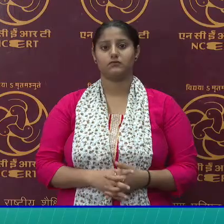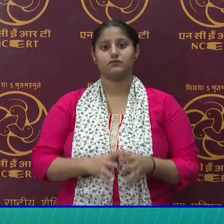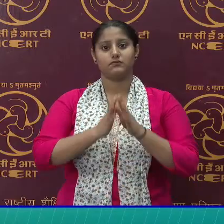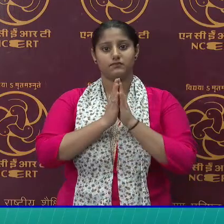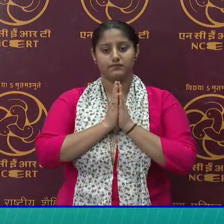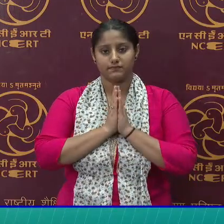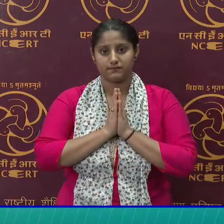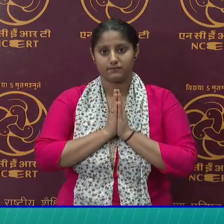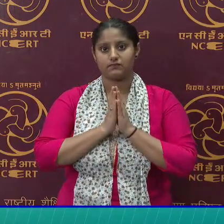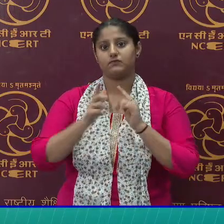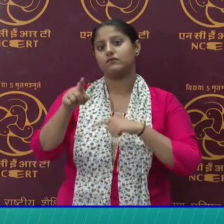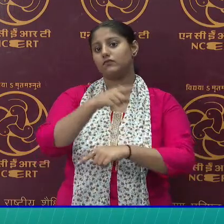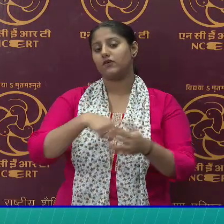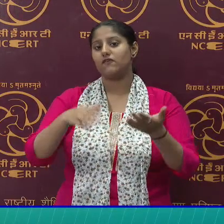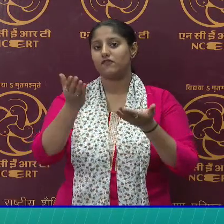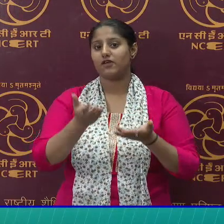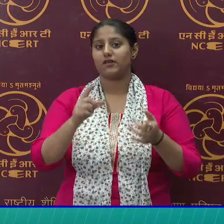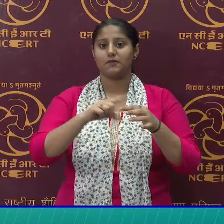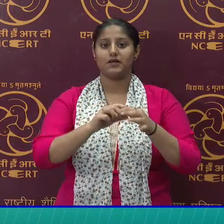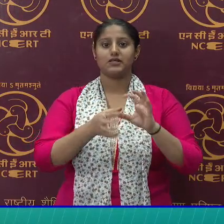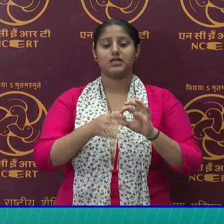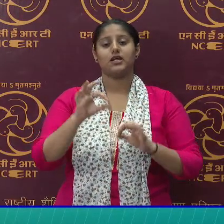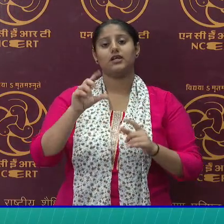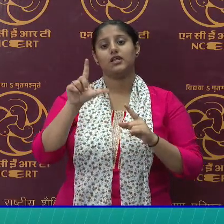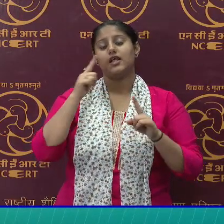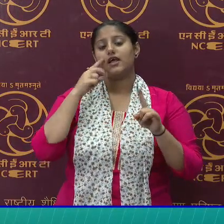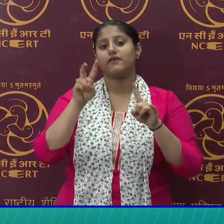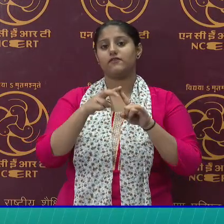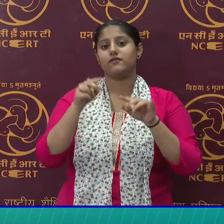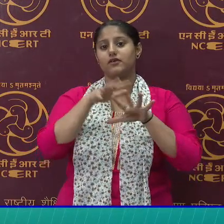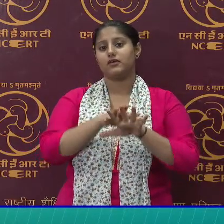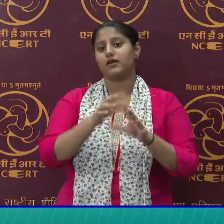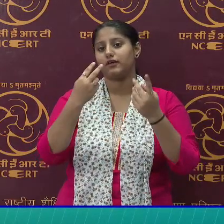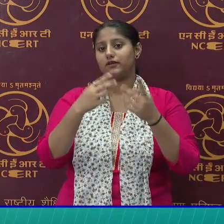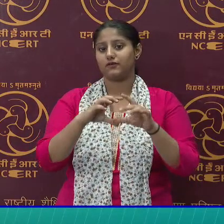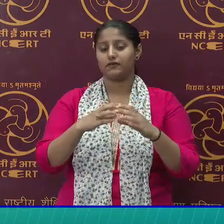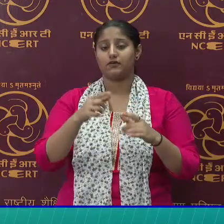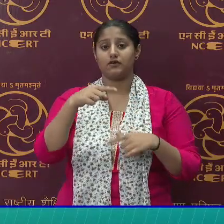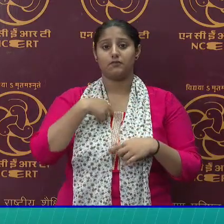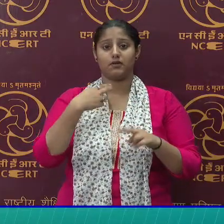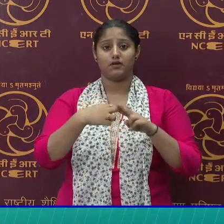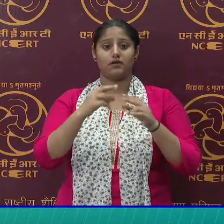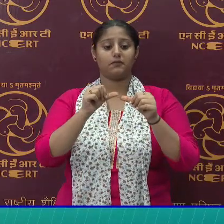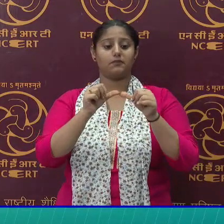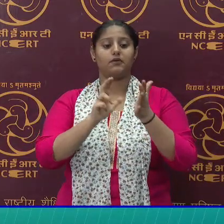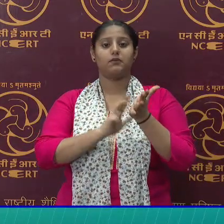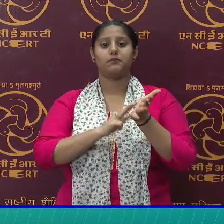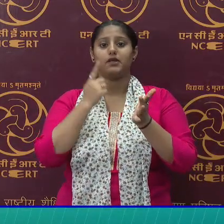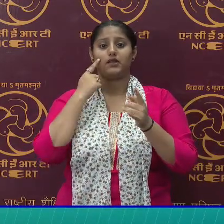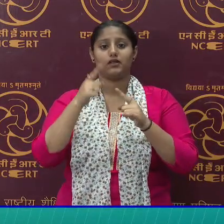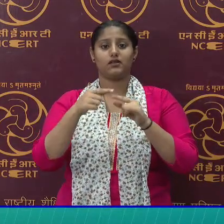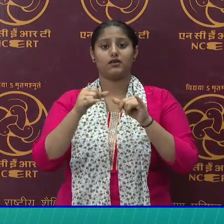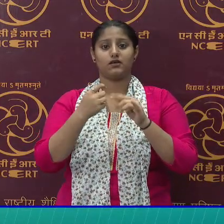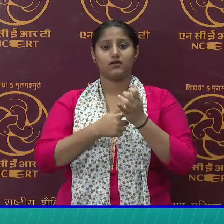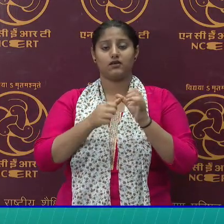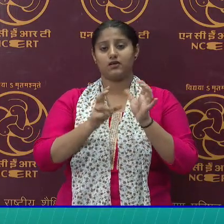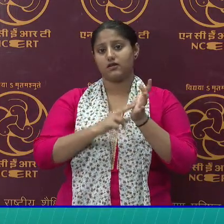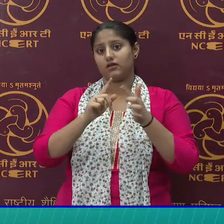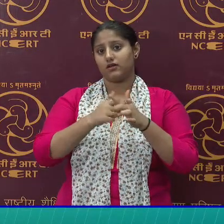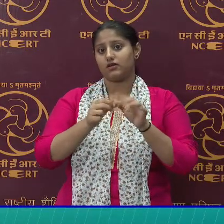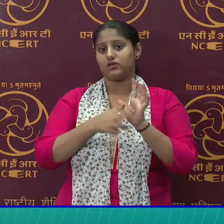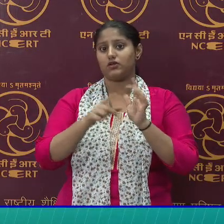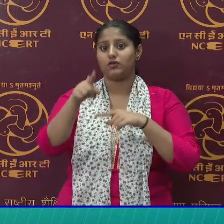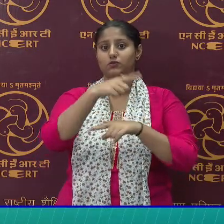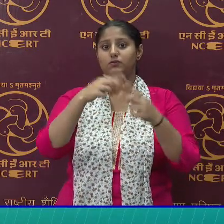Namaskar. Welcome to NCERT's live and interactive session. Once again, my name is AMIT RANJAN and you're watching us on